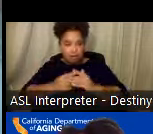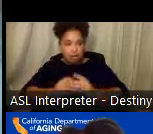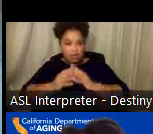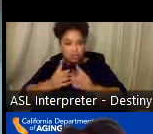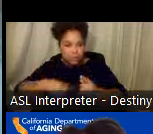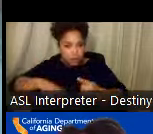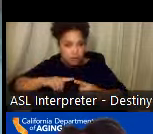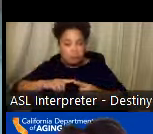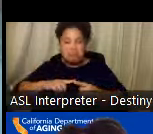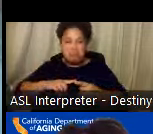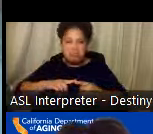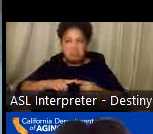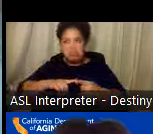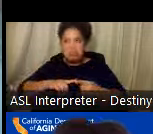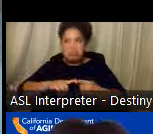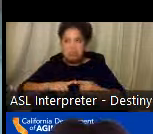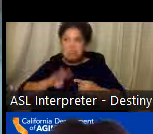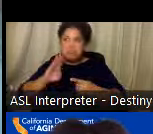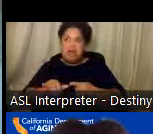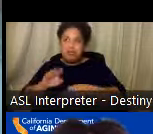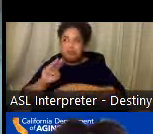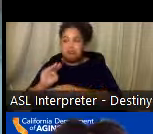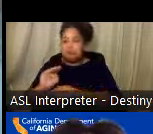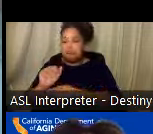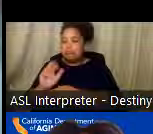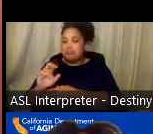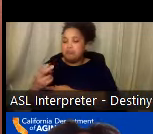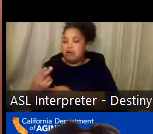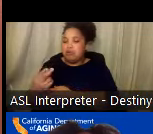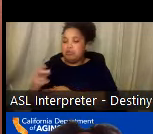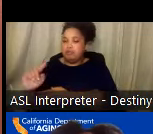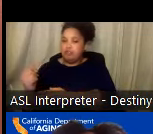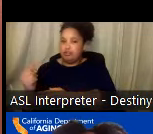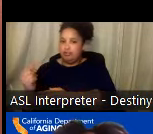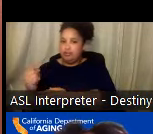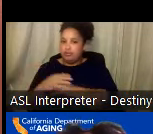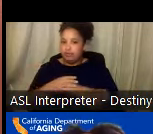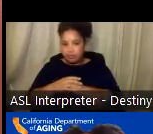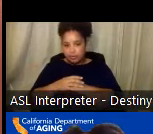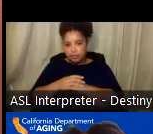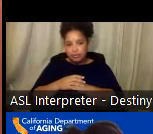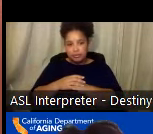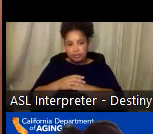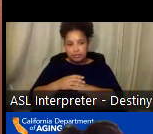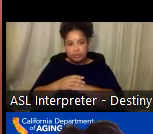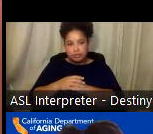than March 1st. Next slide, please. And so I